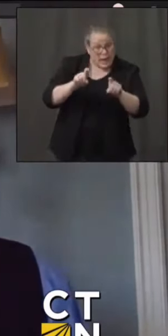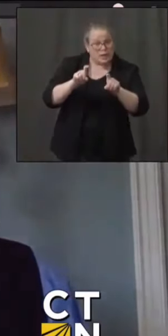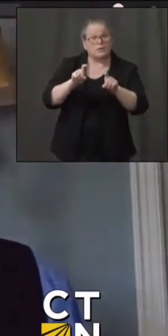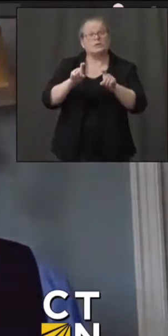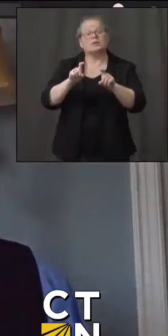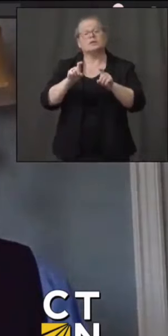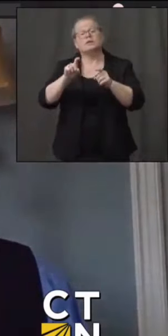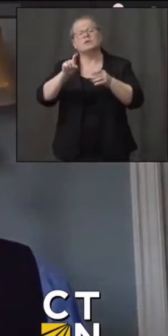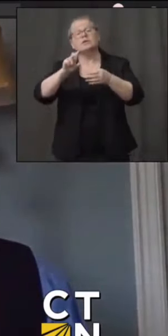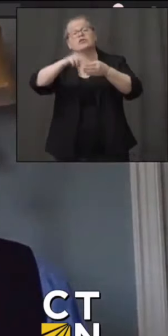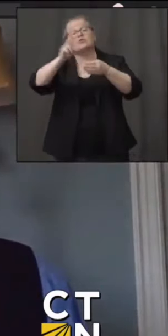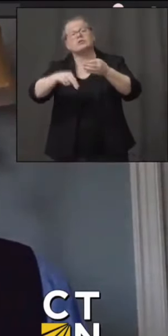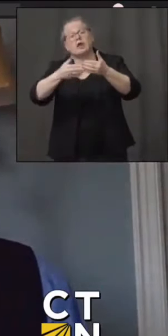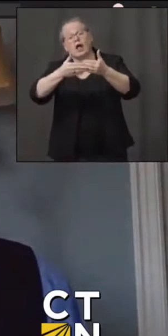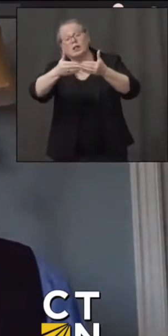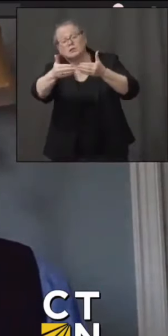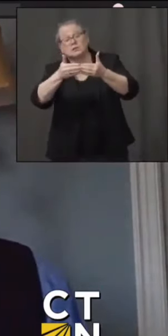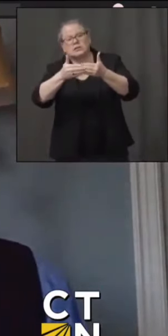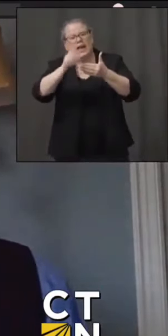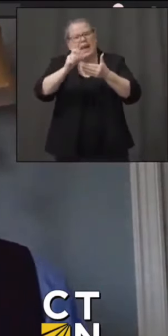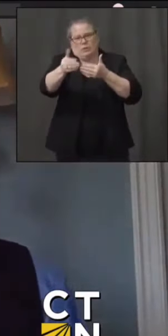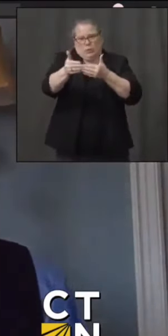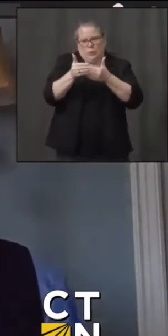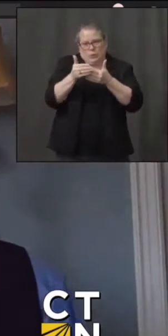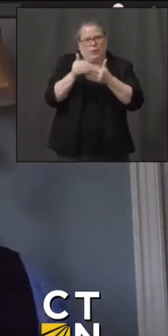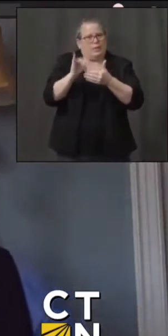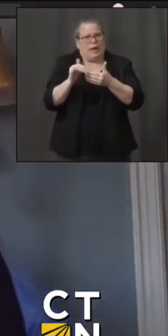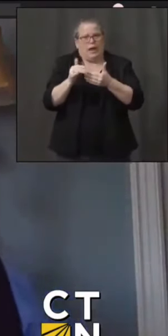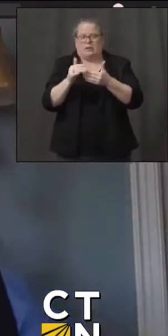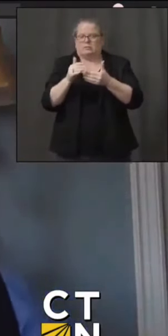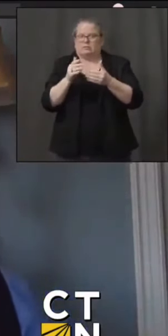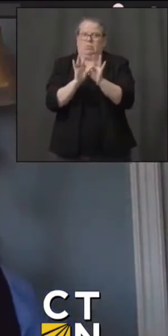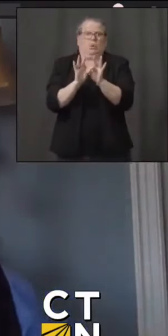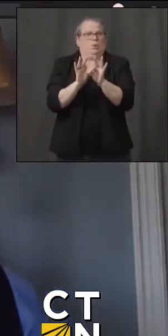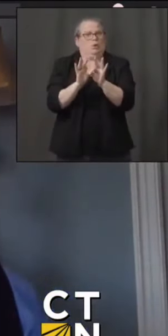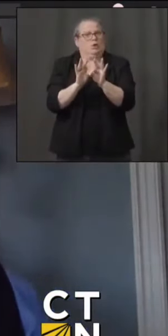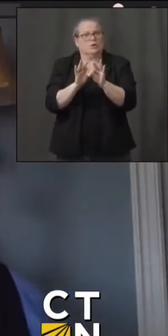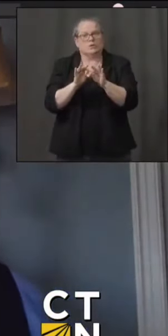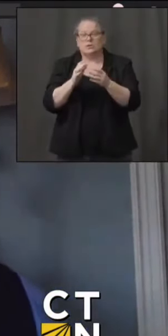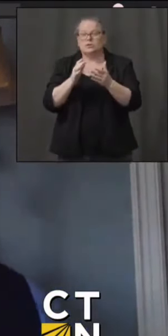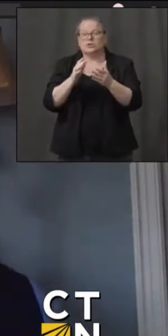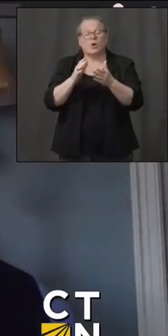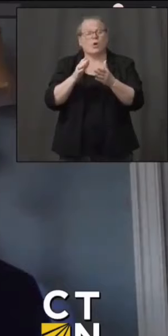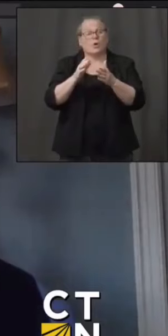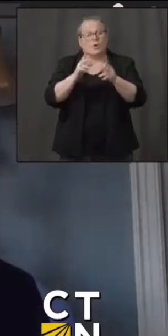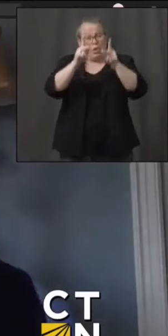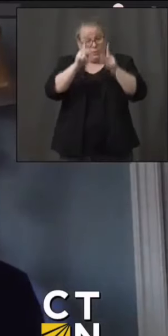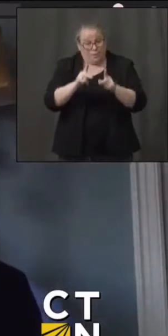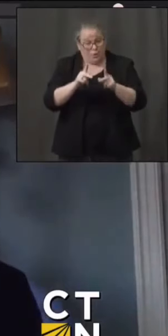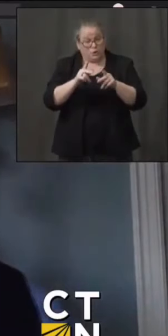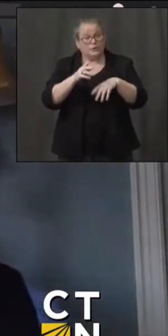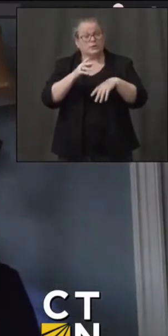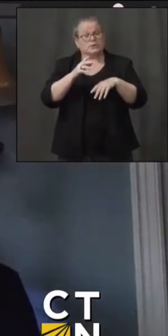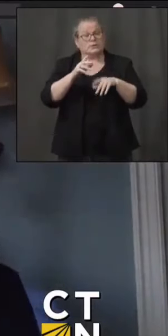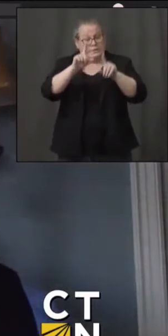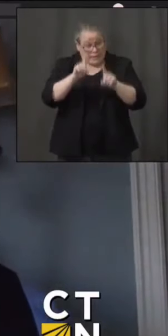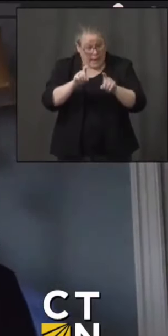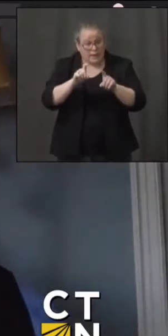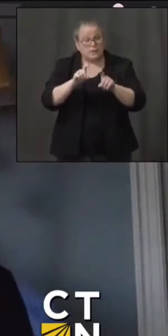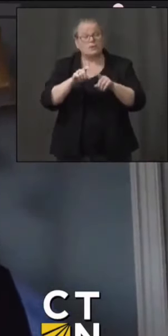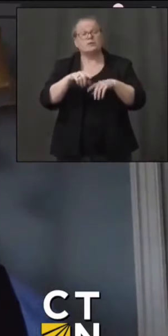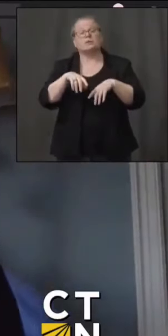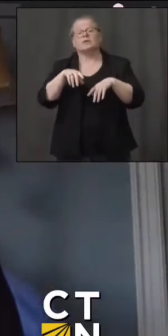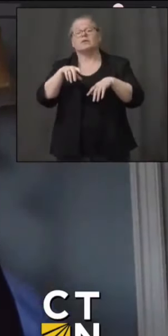shorten the time between the test result coming in and the person being contacted, it makes